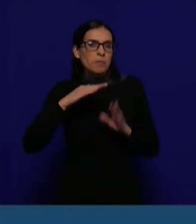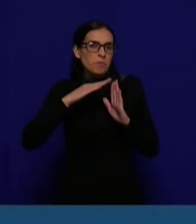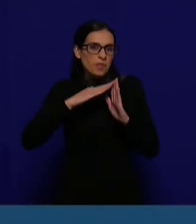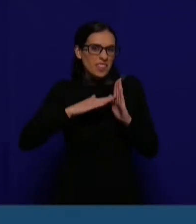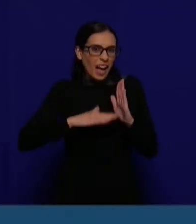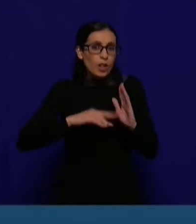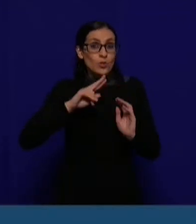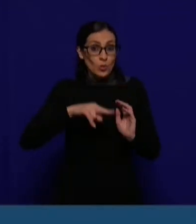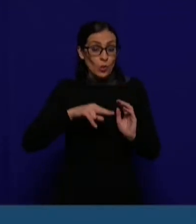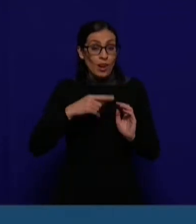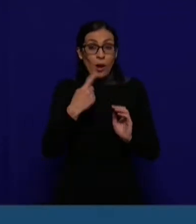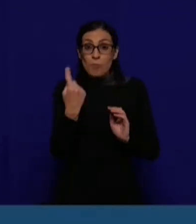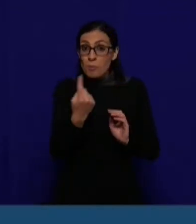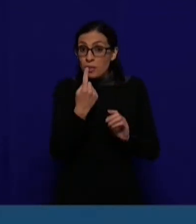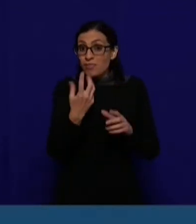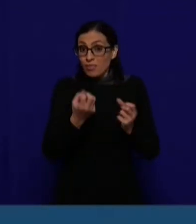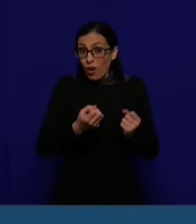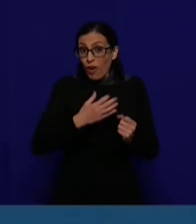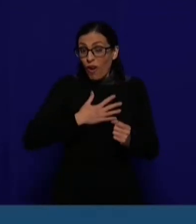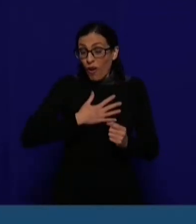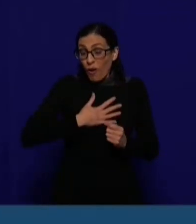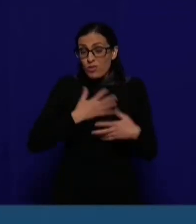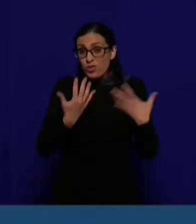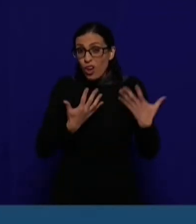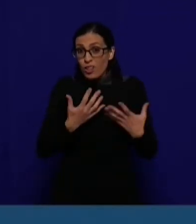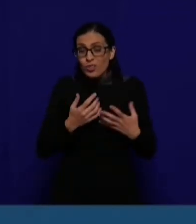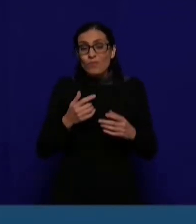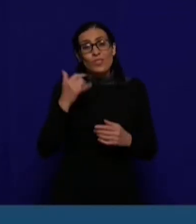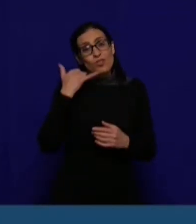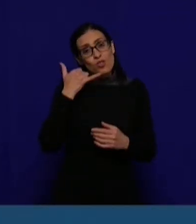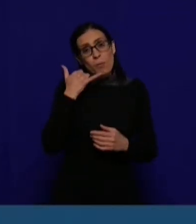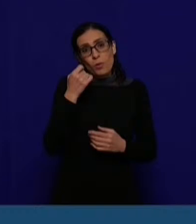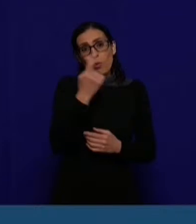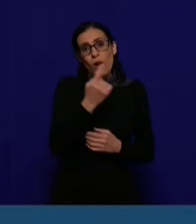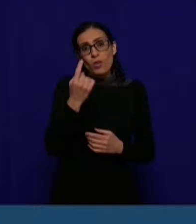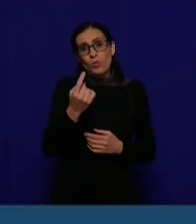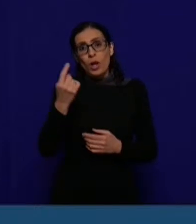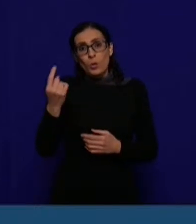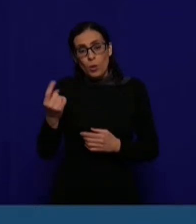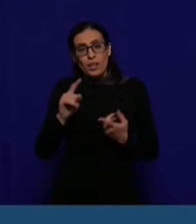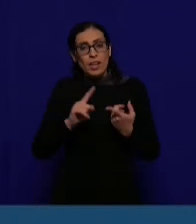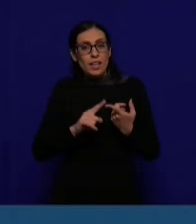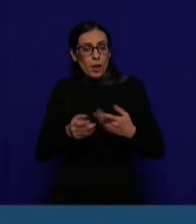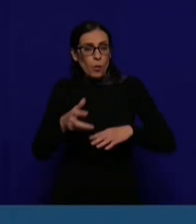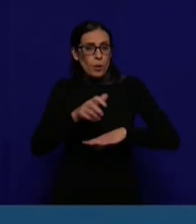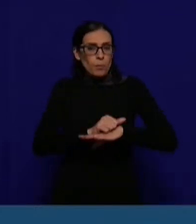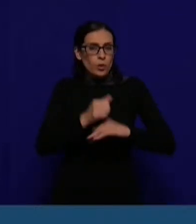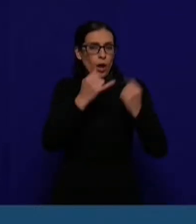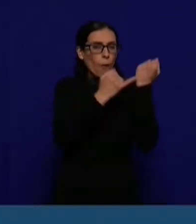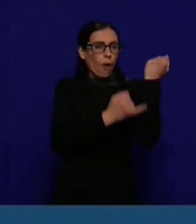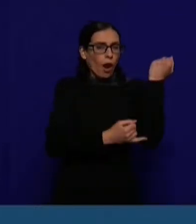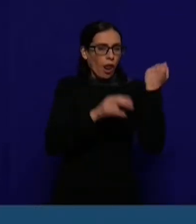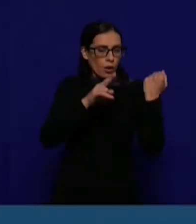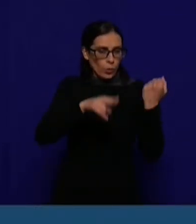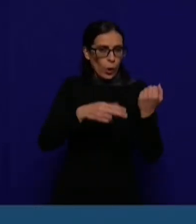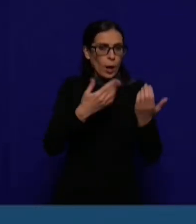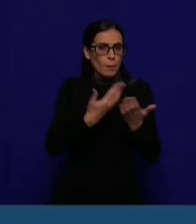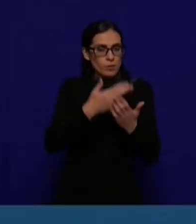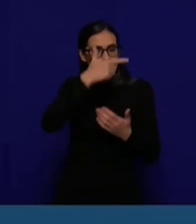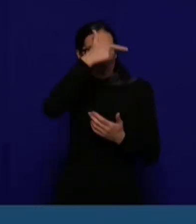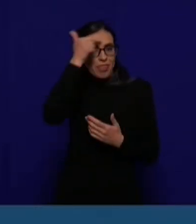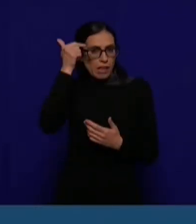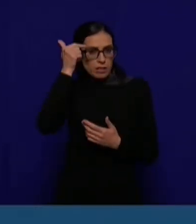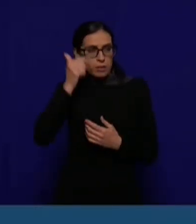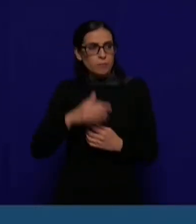tkun min ikollu s-sintomi mill-ewwel iċempel il-111 jew inkella jibbukkja fuq covidtest.gov.mt ħalli aħna nkun nistgħu nittestjawkom